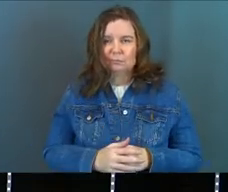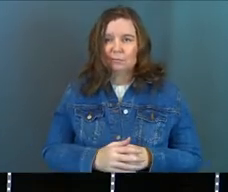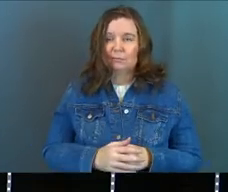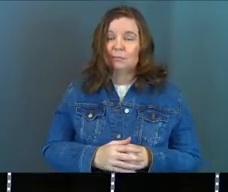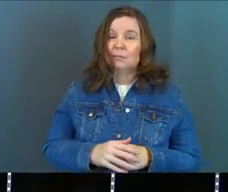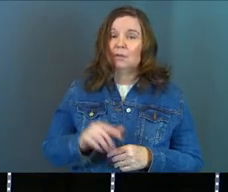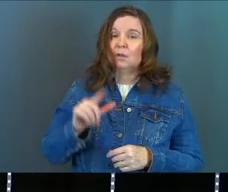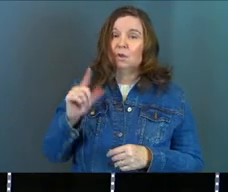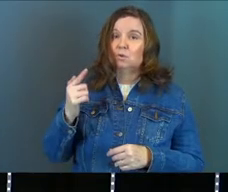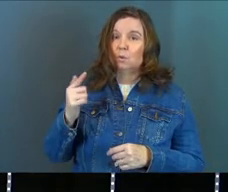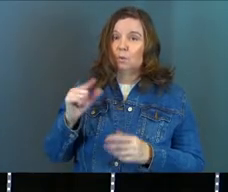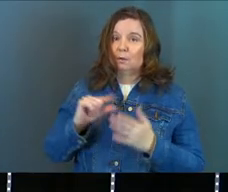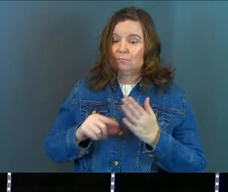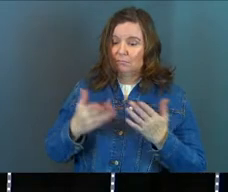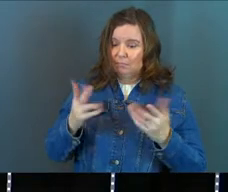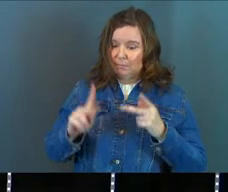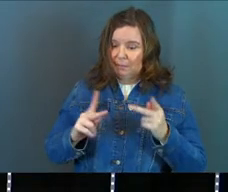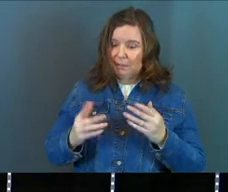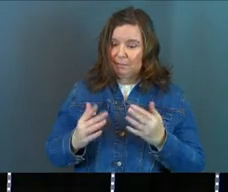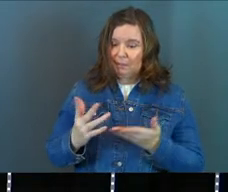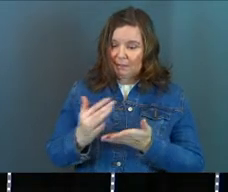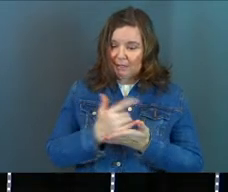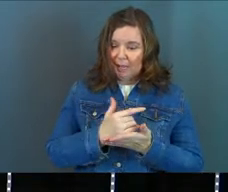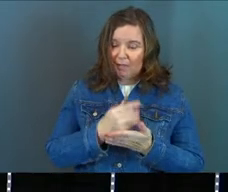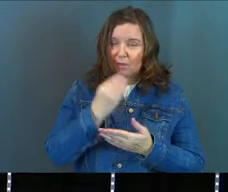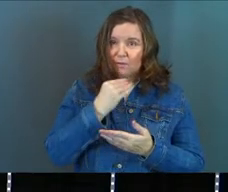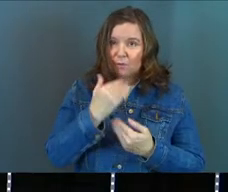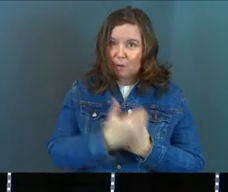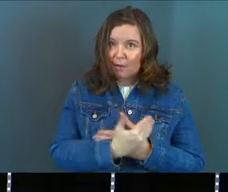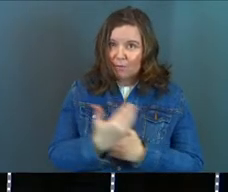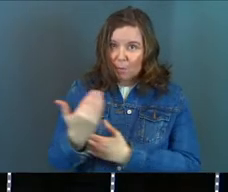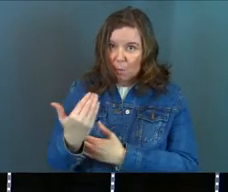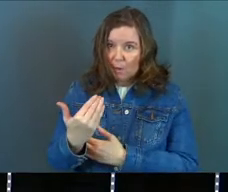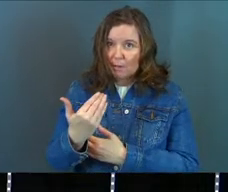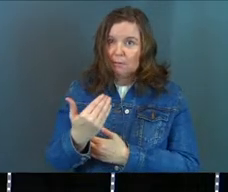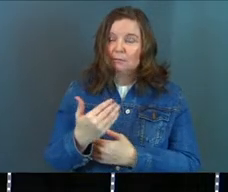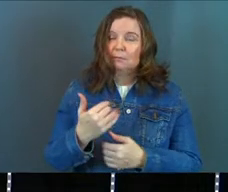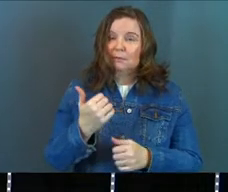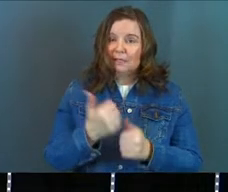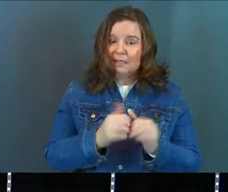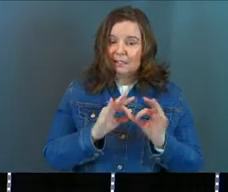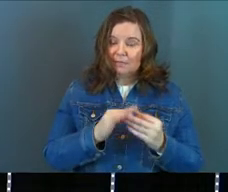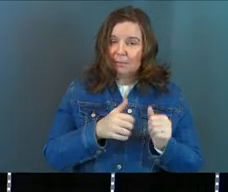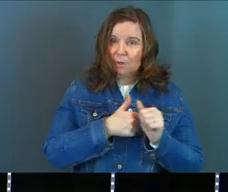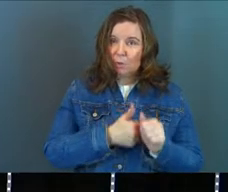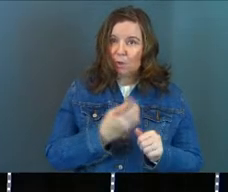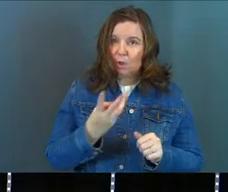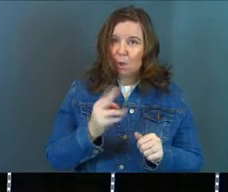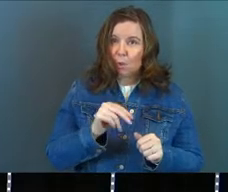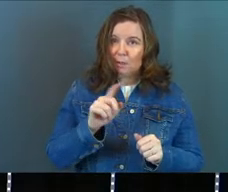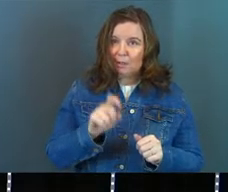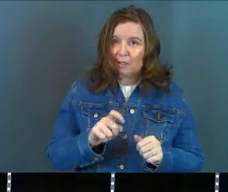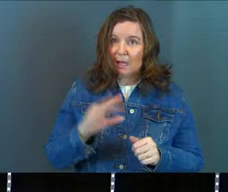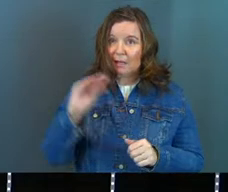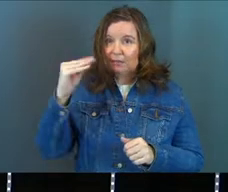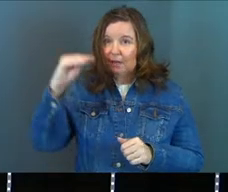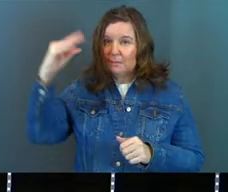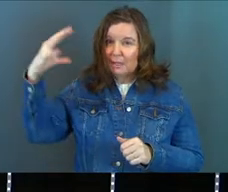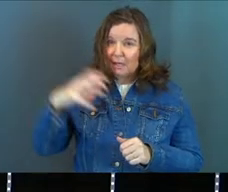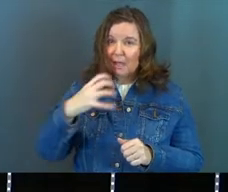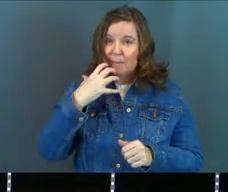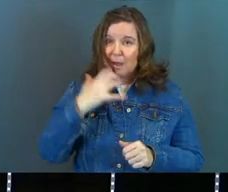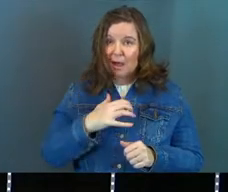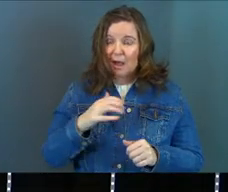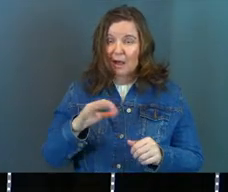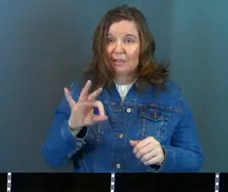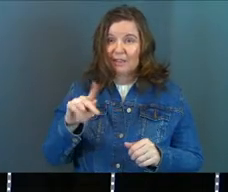After this, the people gathered the food morning by morning, just like they were supposed to, each family according to its need. And as the sun became hot,